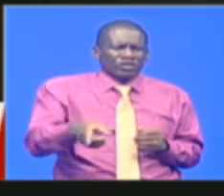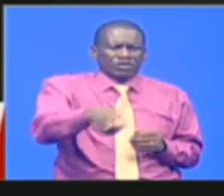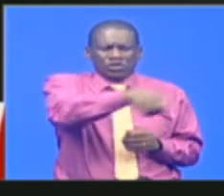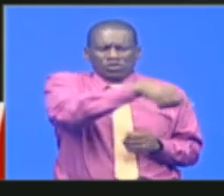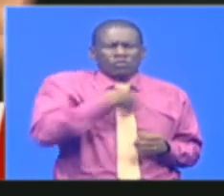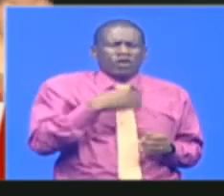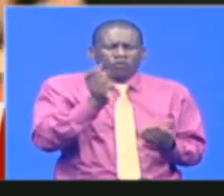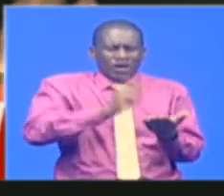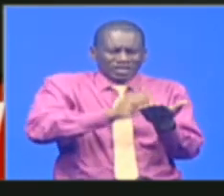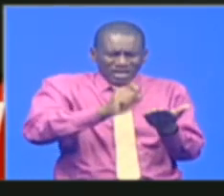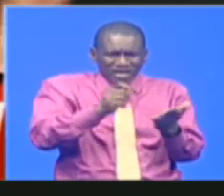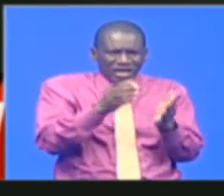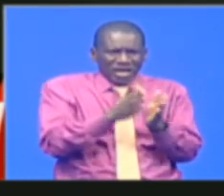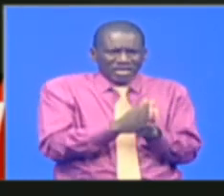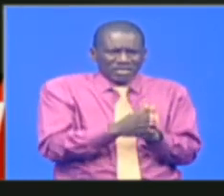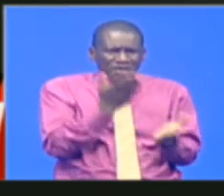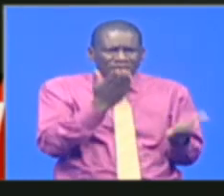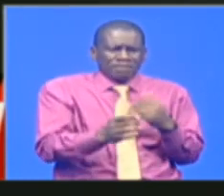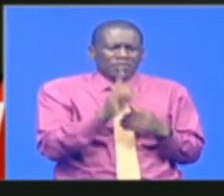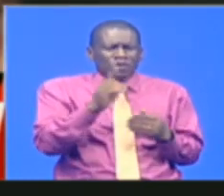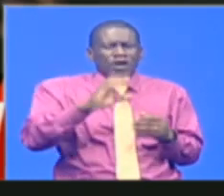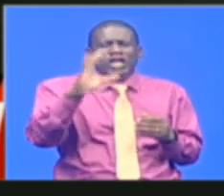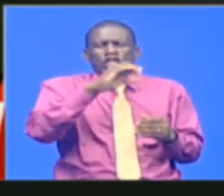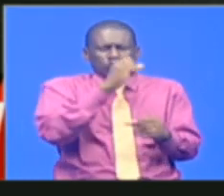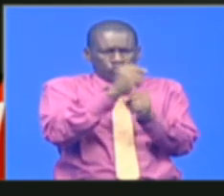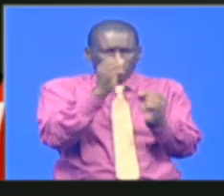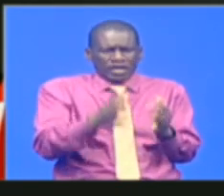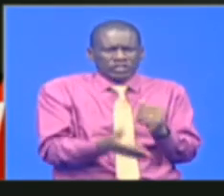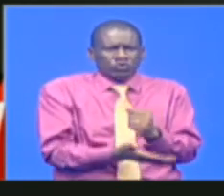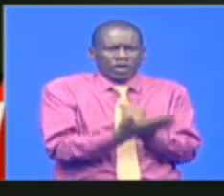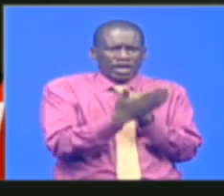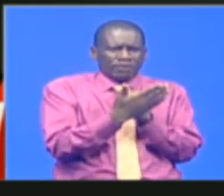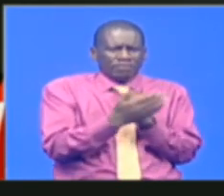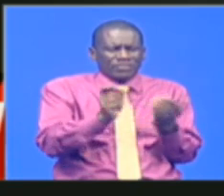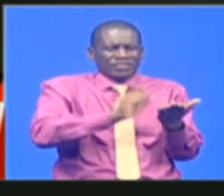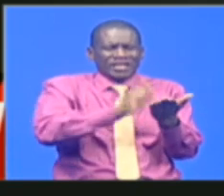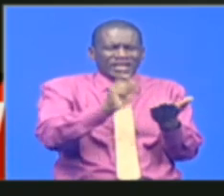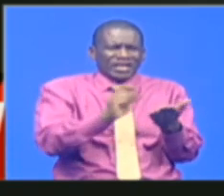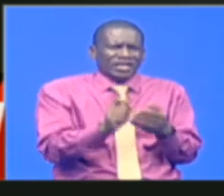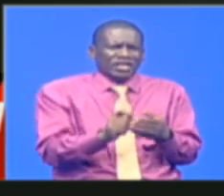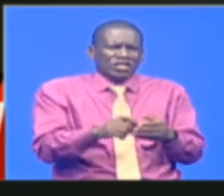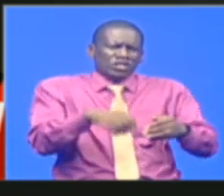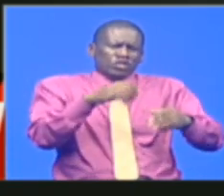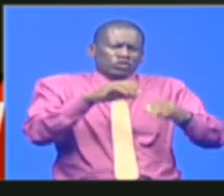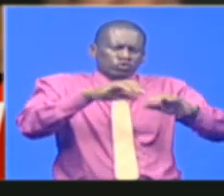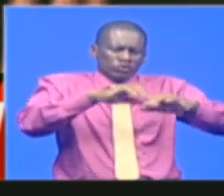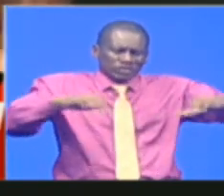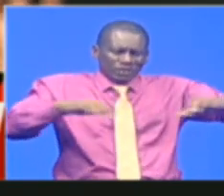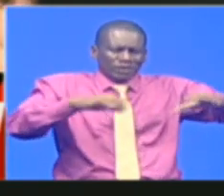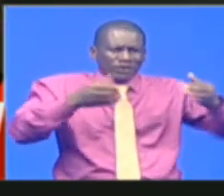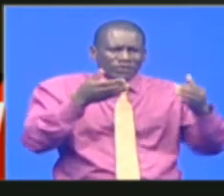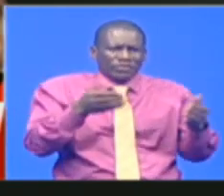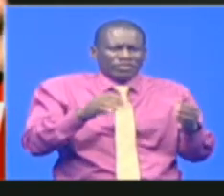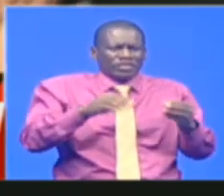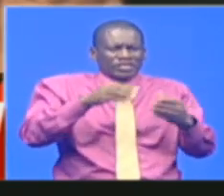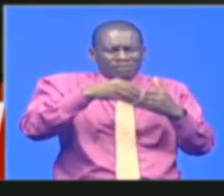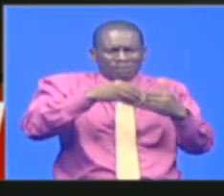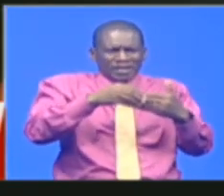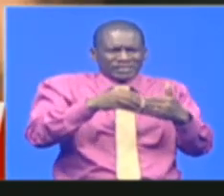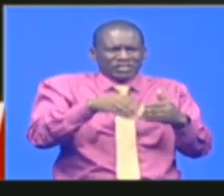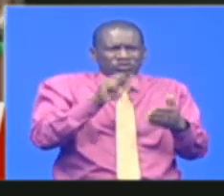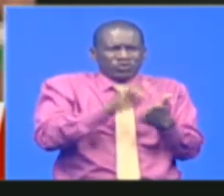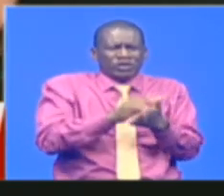clerk and maybe one cashier to help the clerk to do sorting so that we can